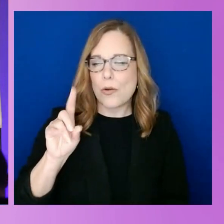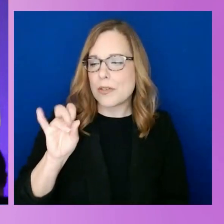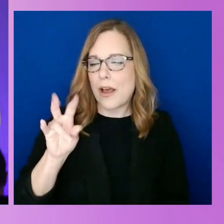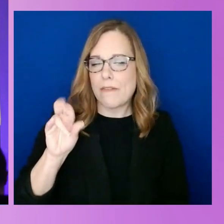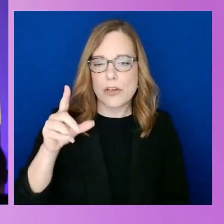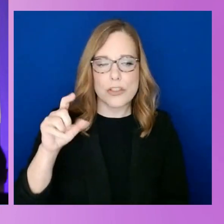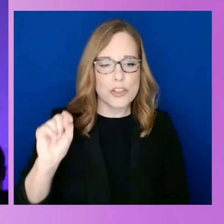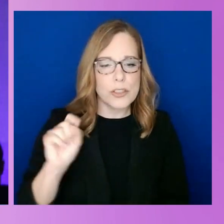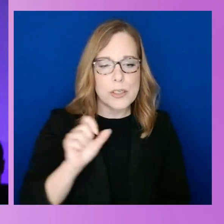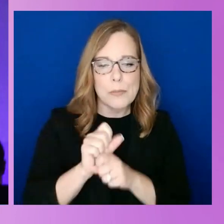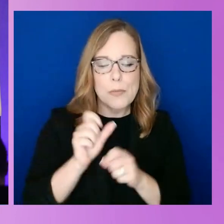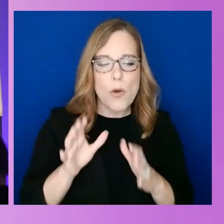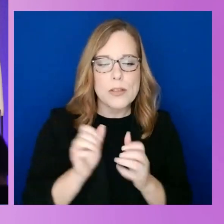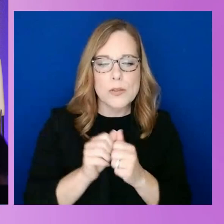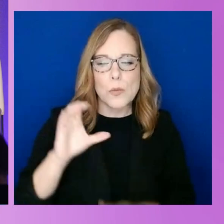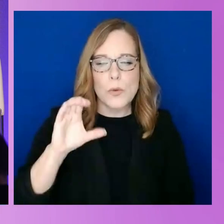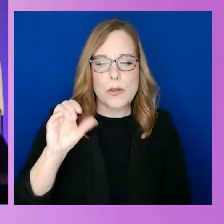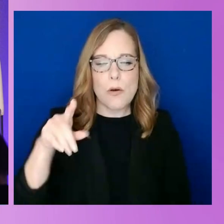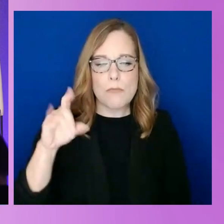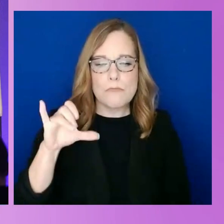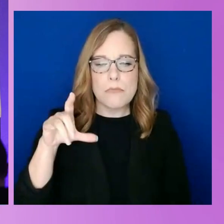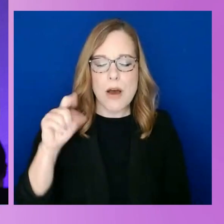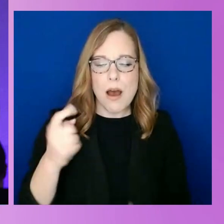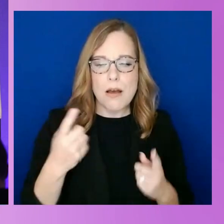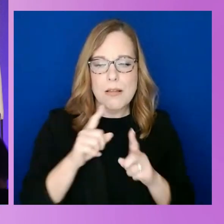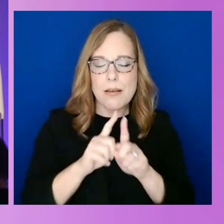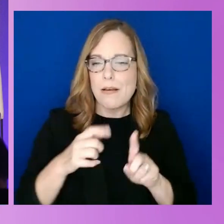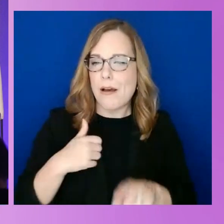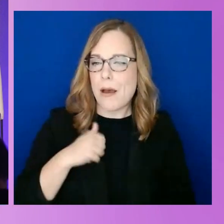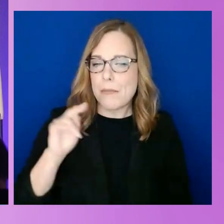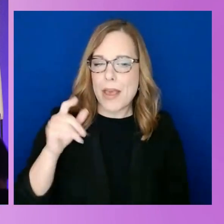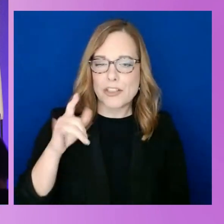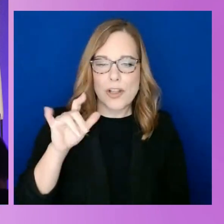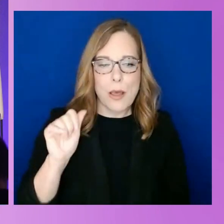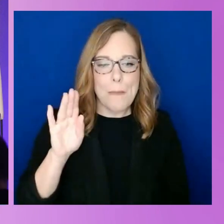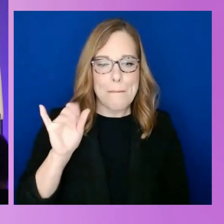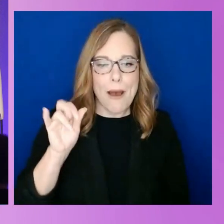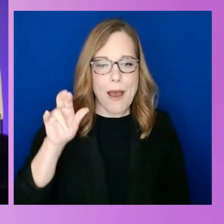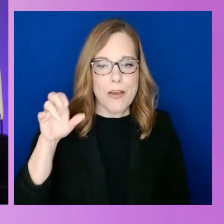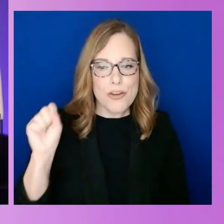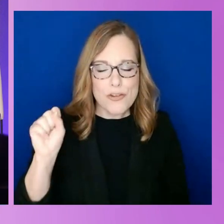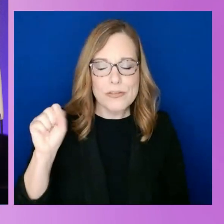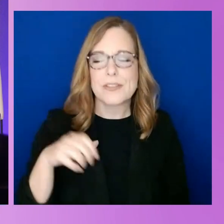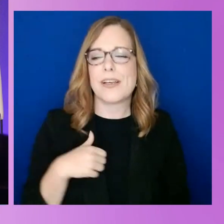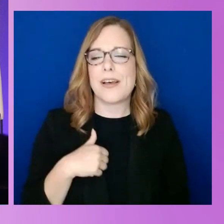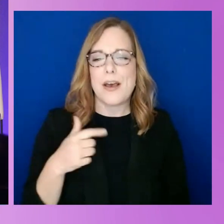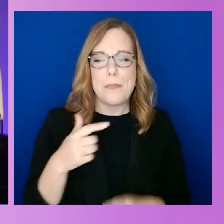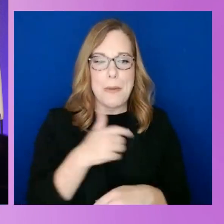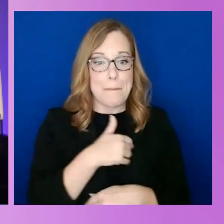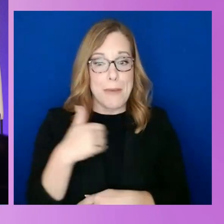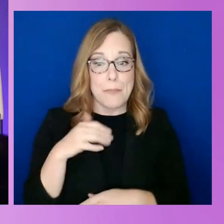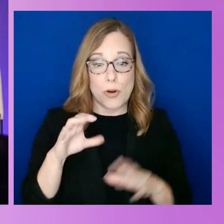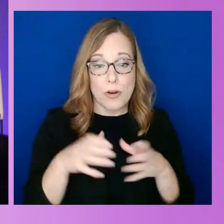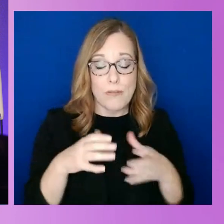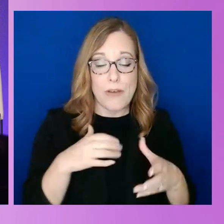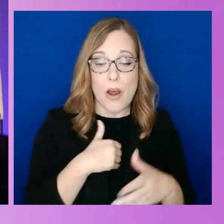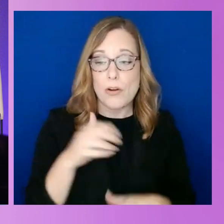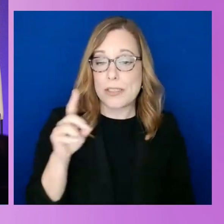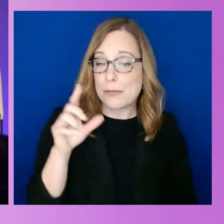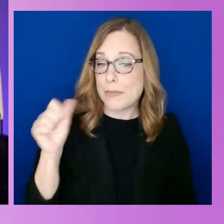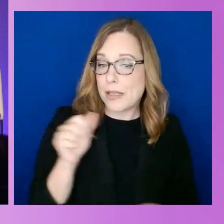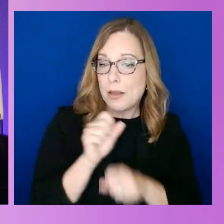a Microsoft 365 Copilot product marketing leader, a member of our Disability Employee Resource Group in